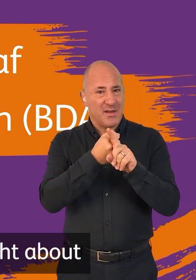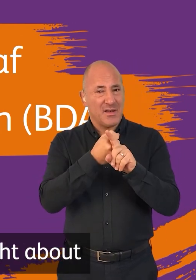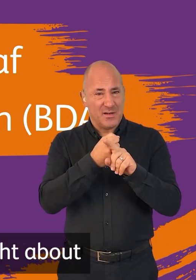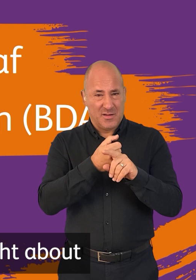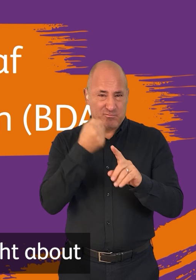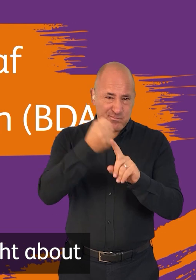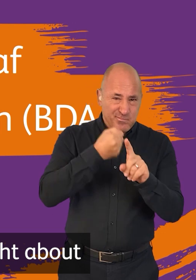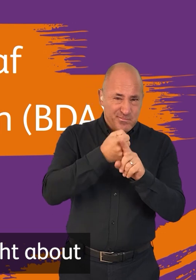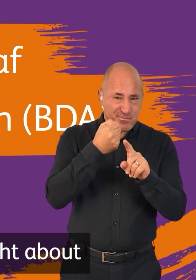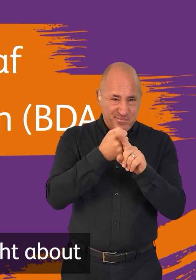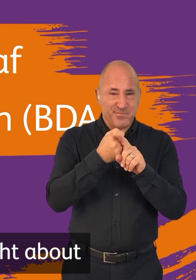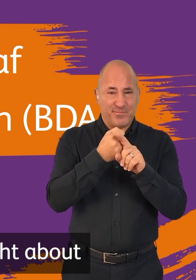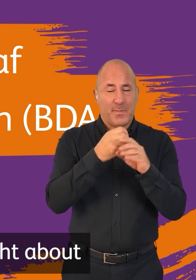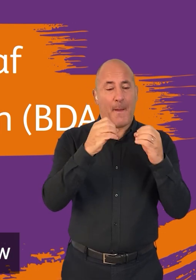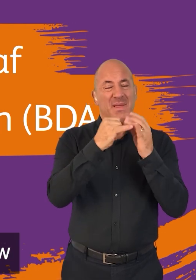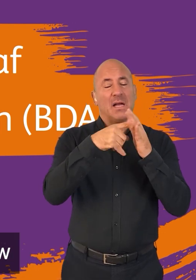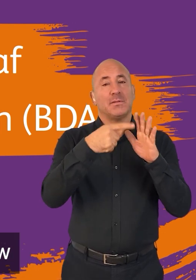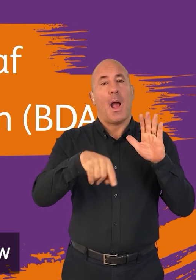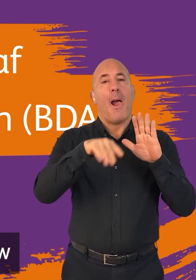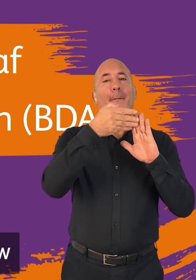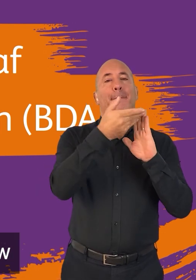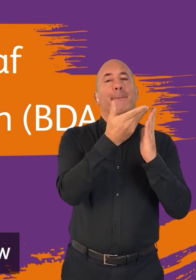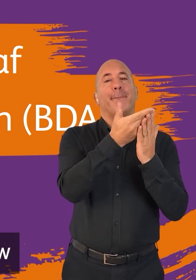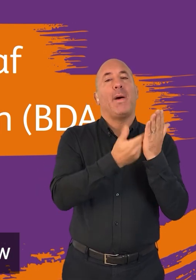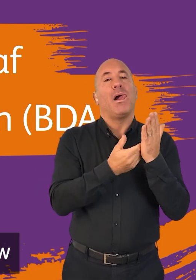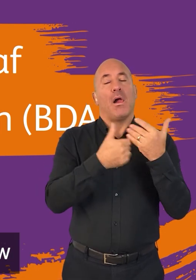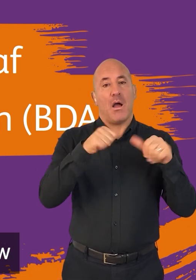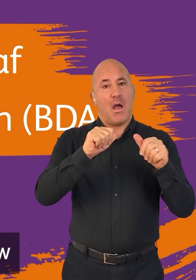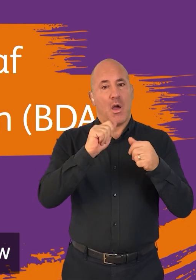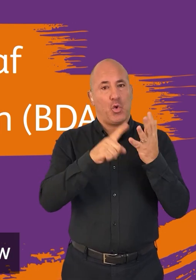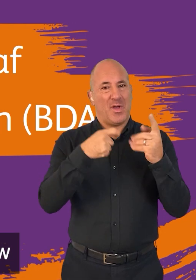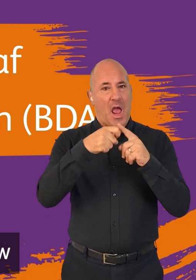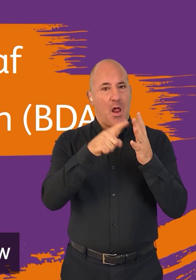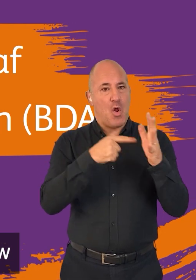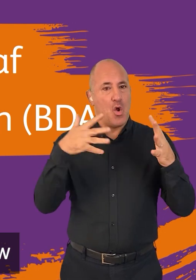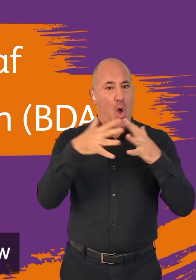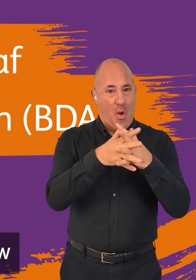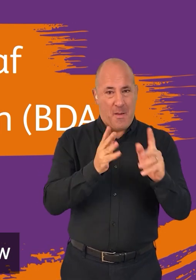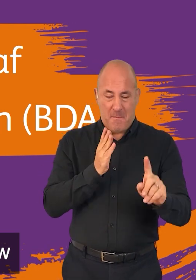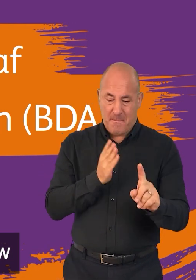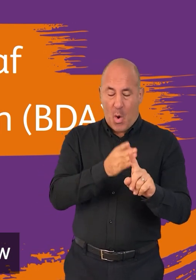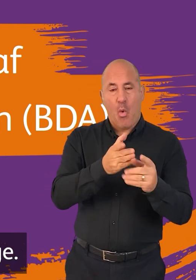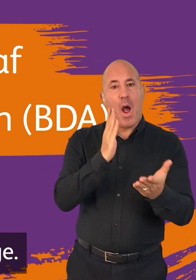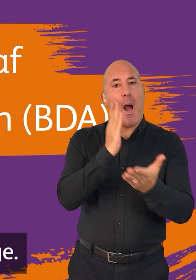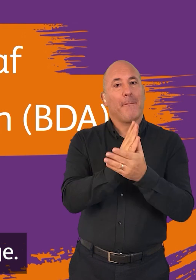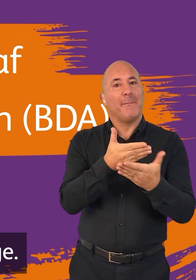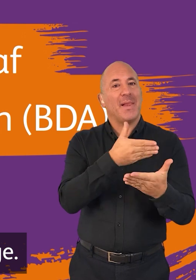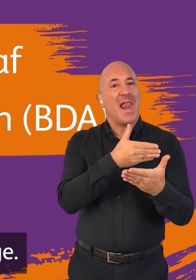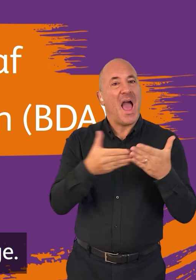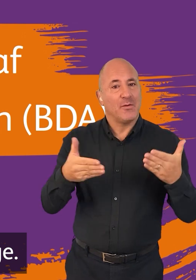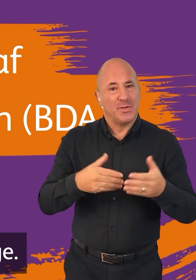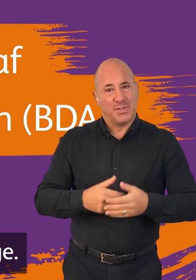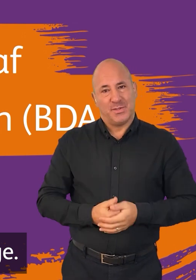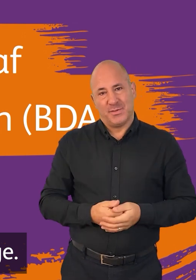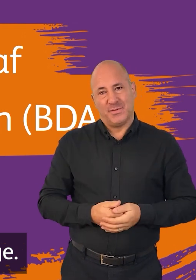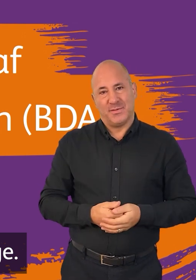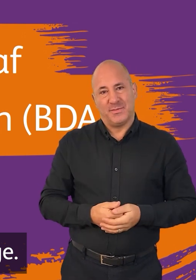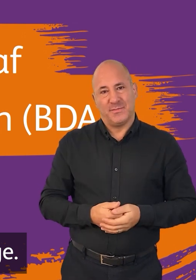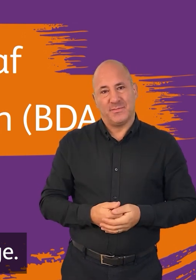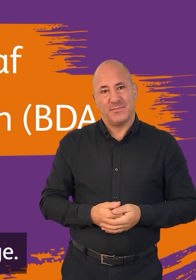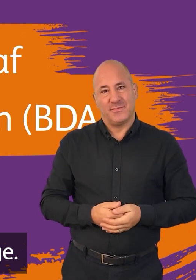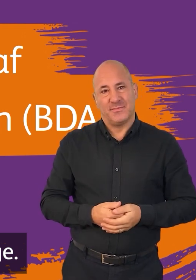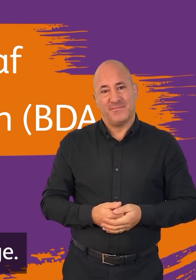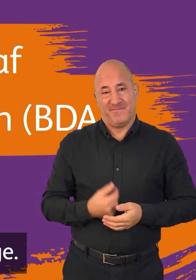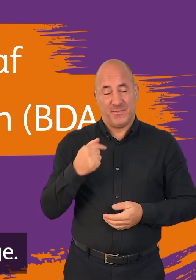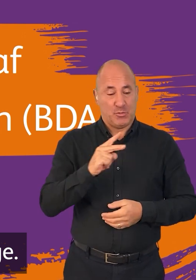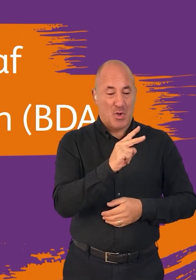Now campaign, which brought about the passing of the BSL Bill into UK law, recognising BSL as an